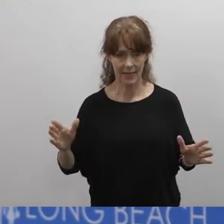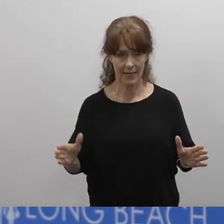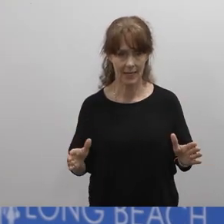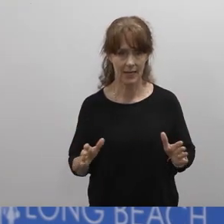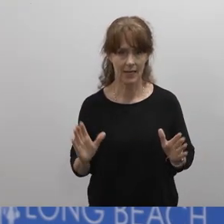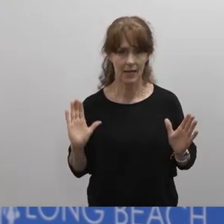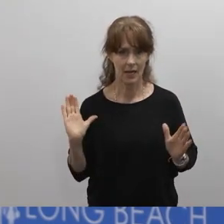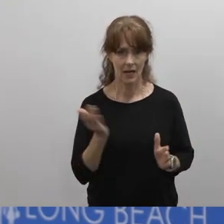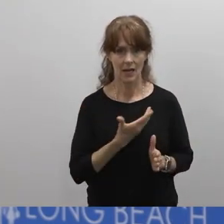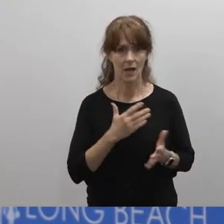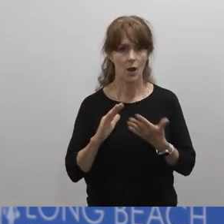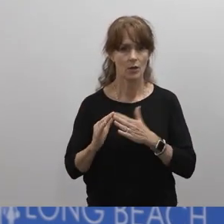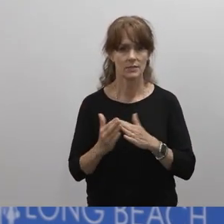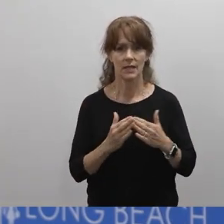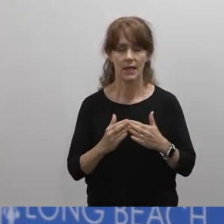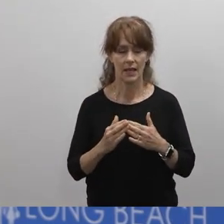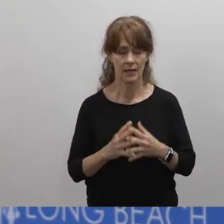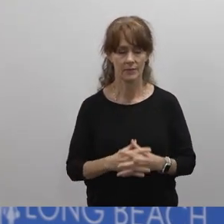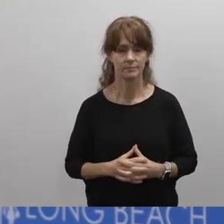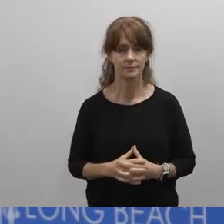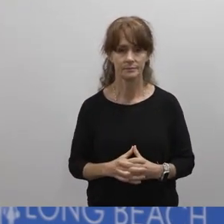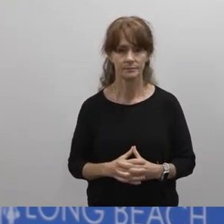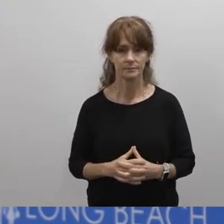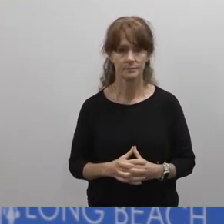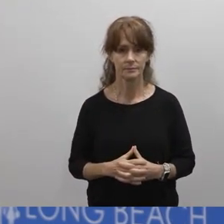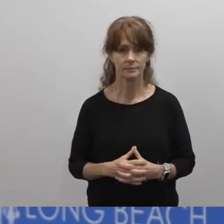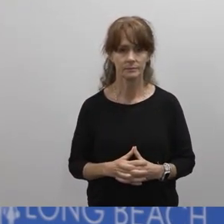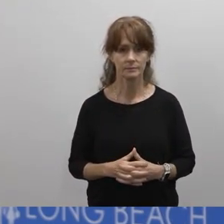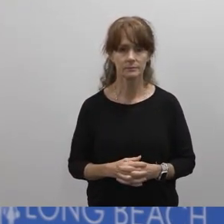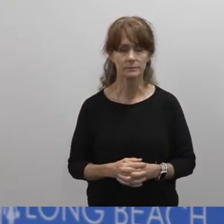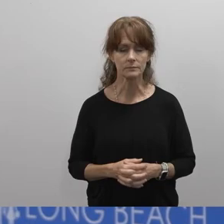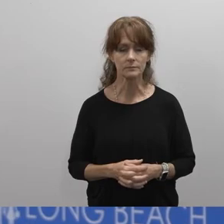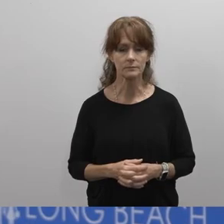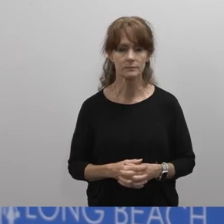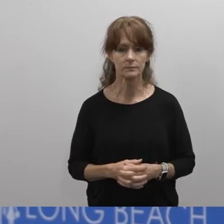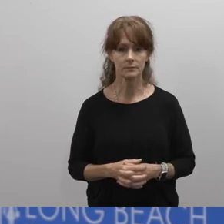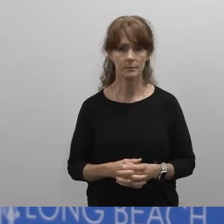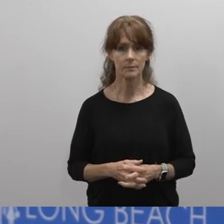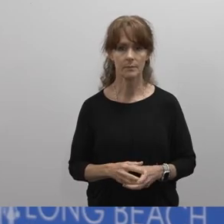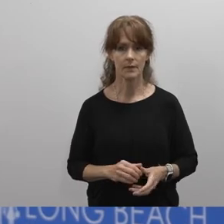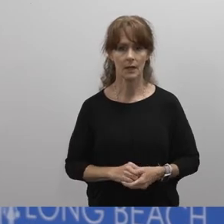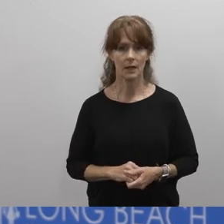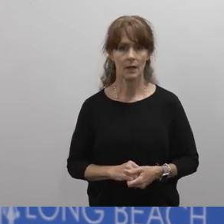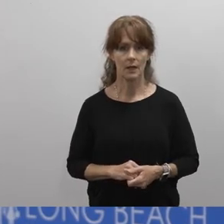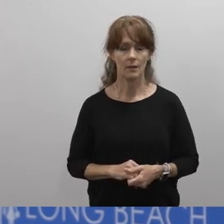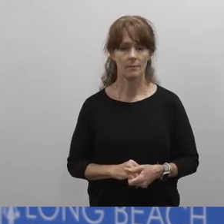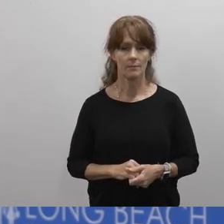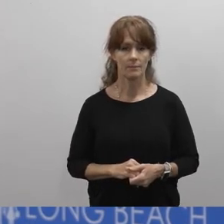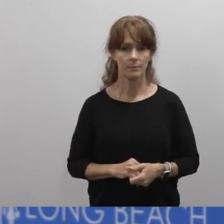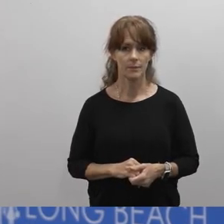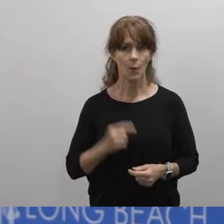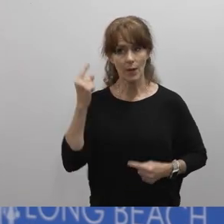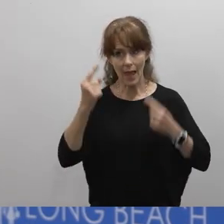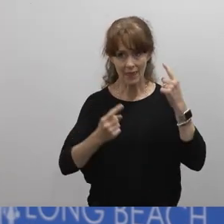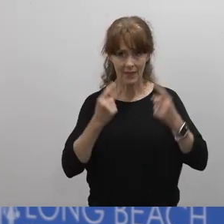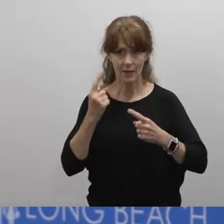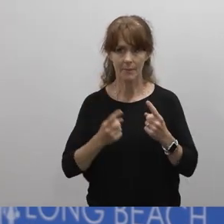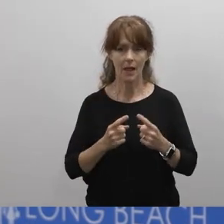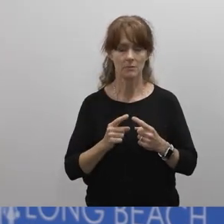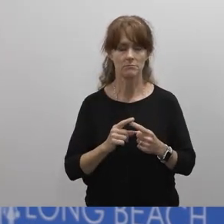within our city. And so one of the things that when I think about as one of our